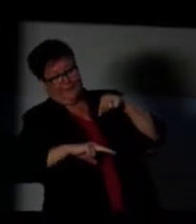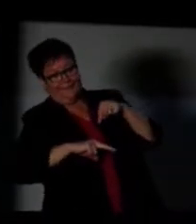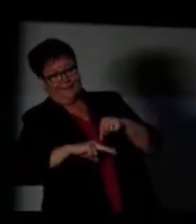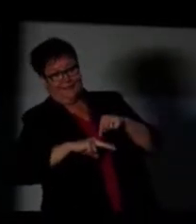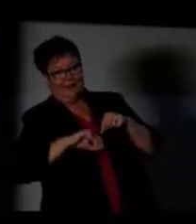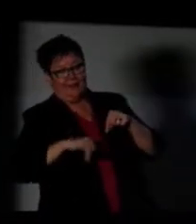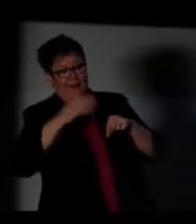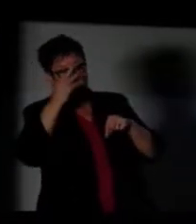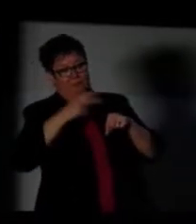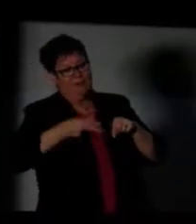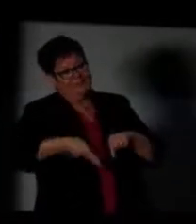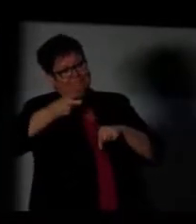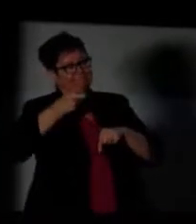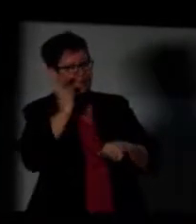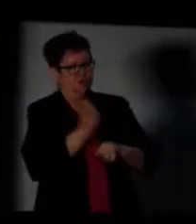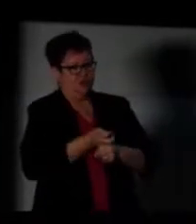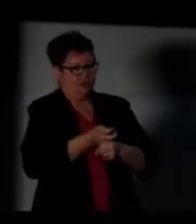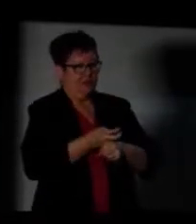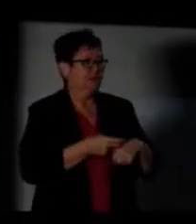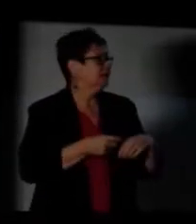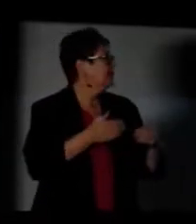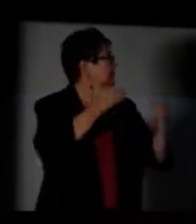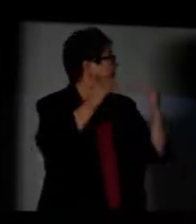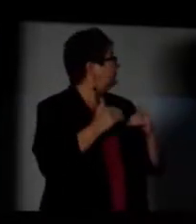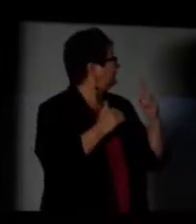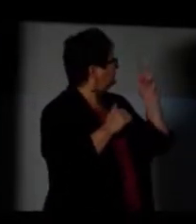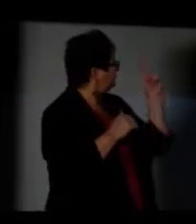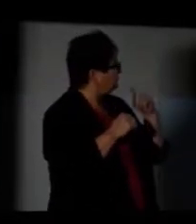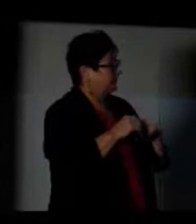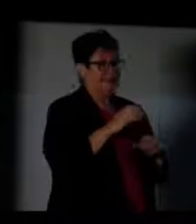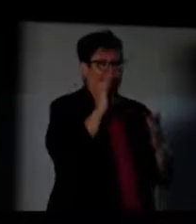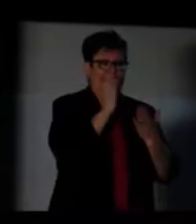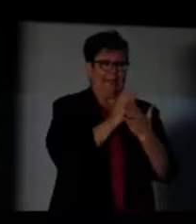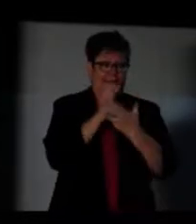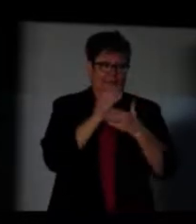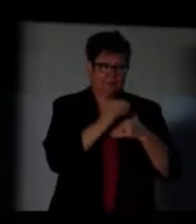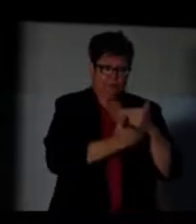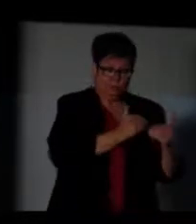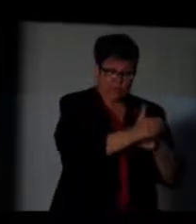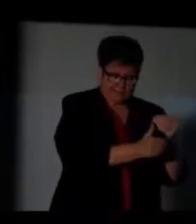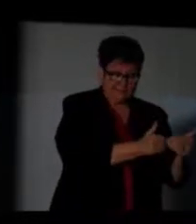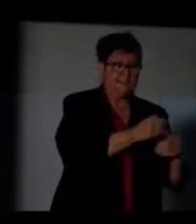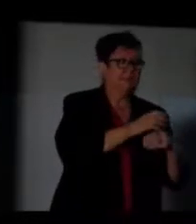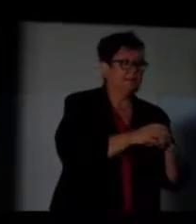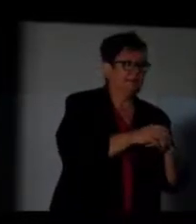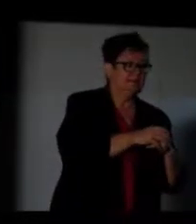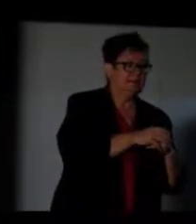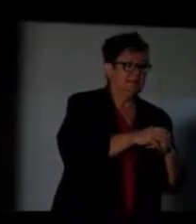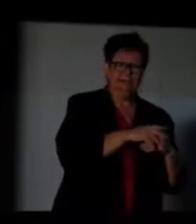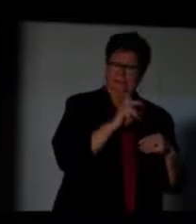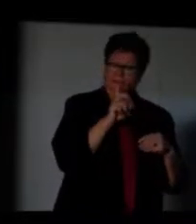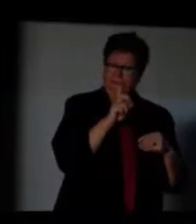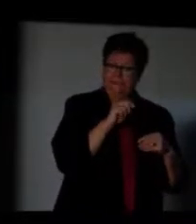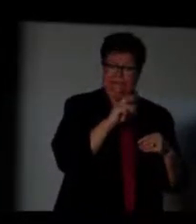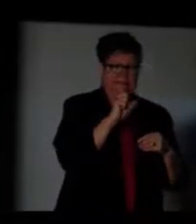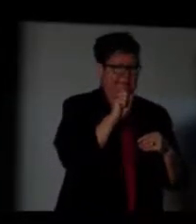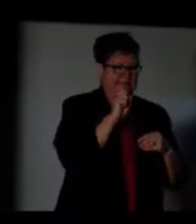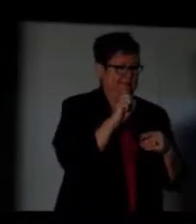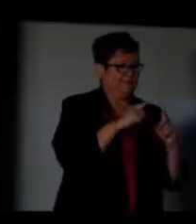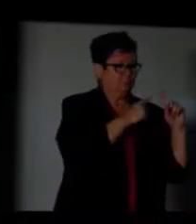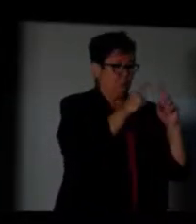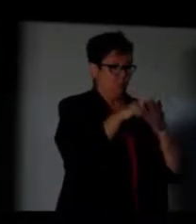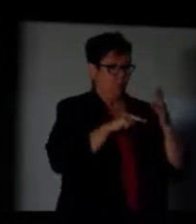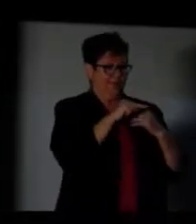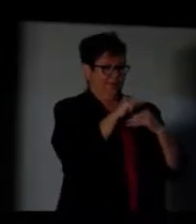processing. Here is a classic rig that's in the, this is Daisy, that's in our rig, in our laboratories at the moment. So what this does briefly